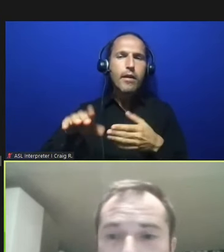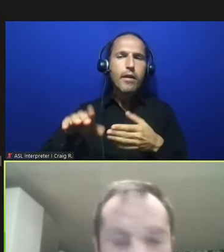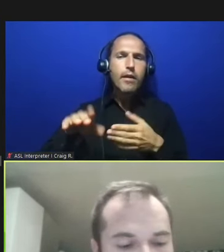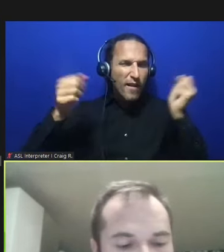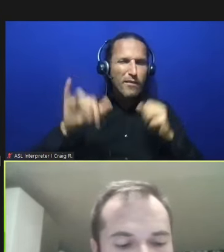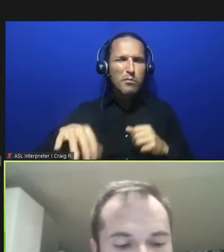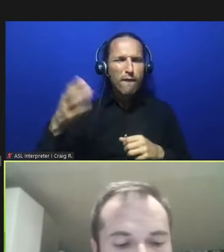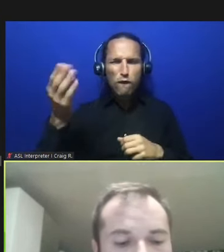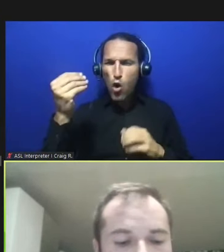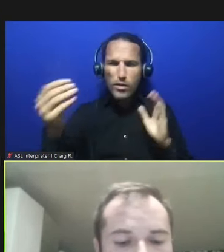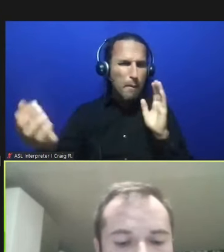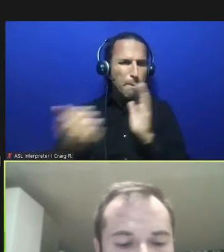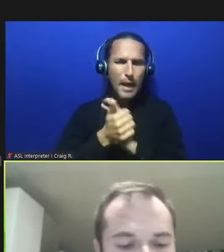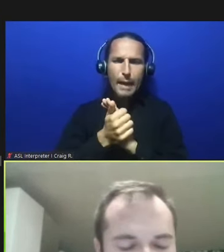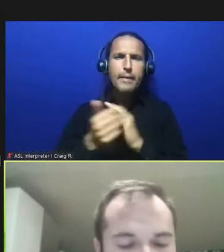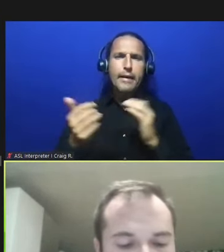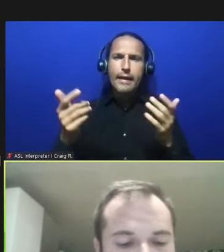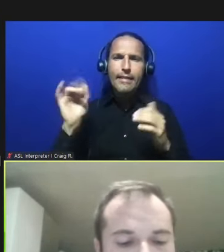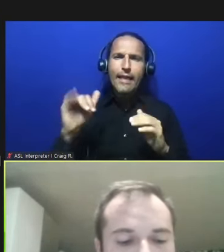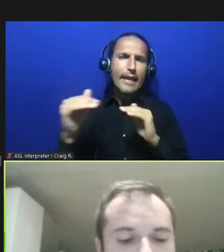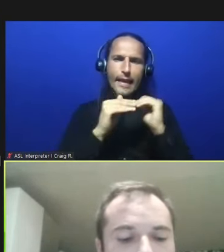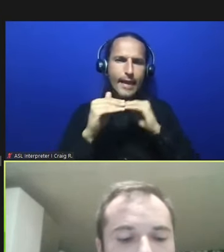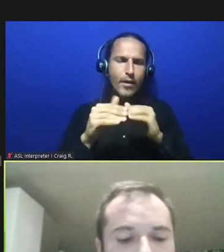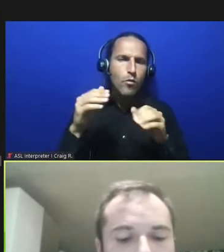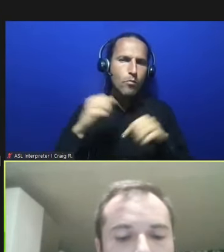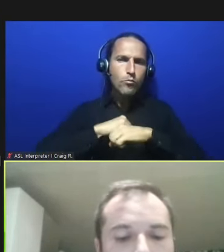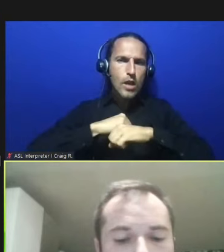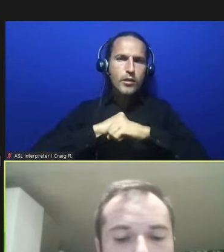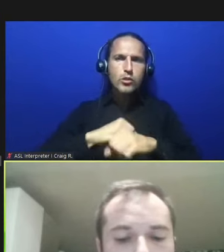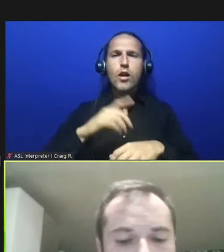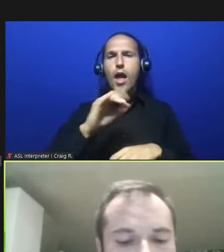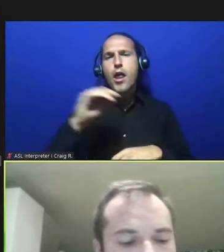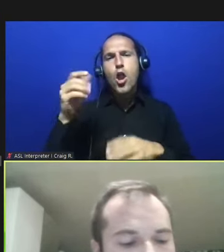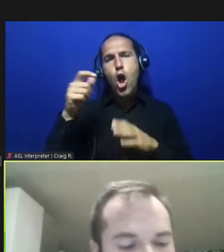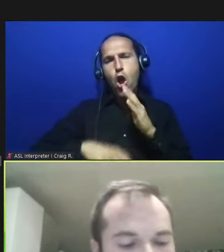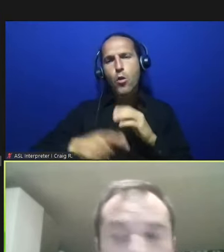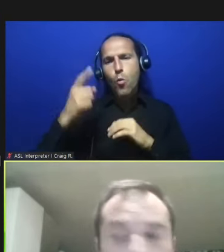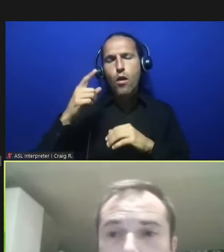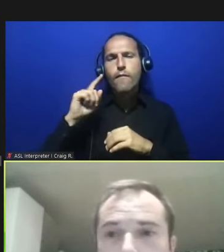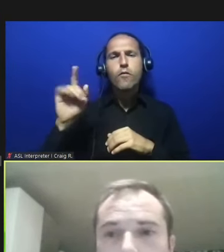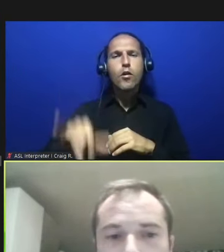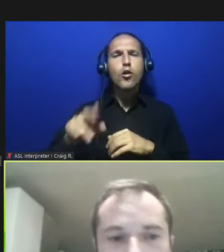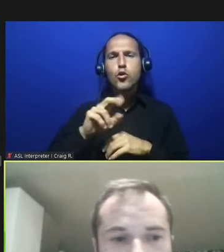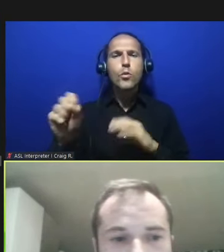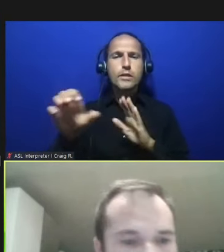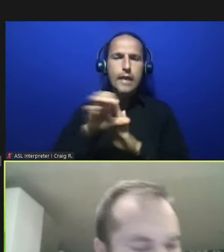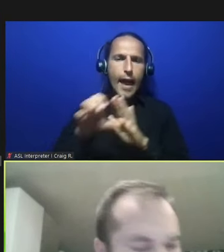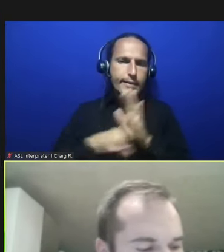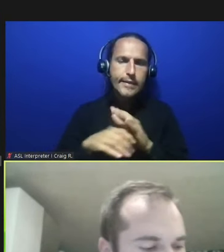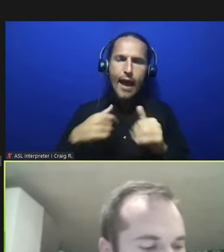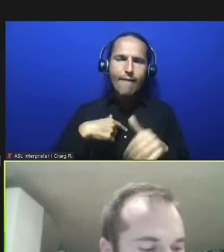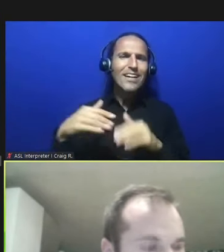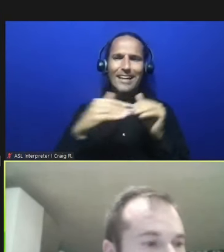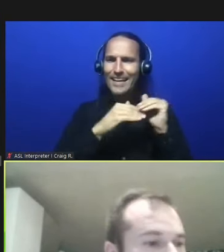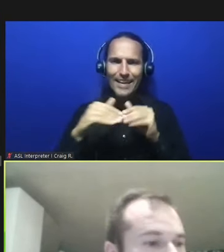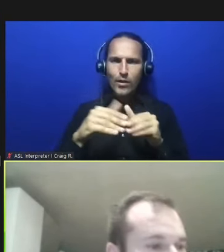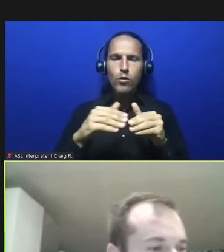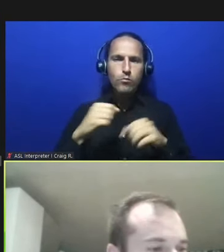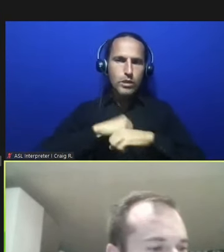14th Amendment, Equal Protection Clause, and Article 1 of New York State Constitution, which also has Equal Protection Clause.